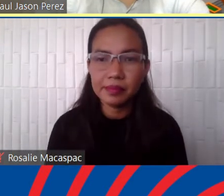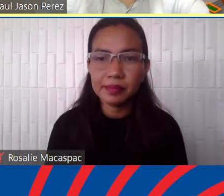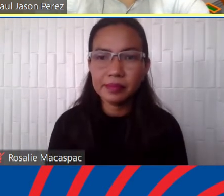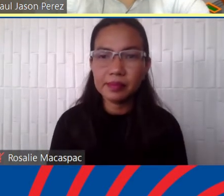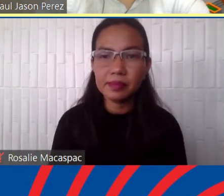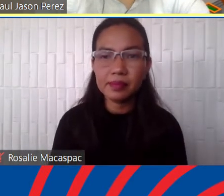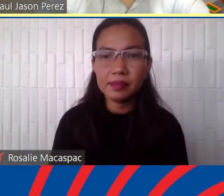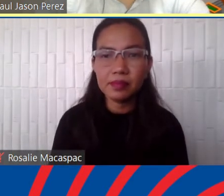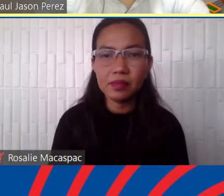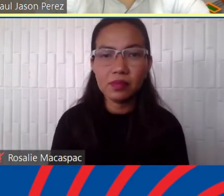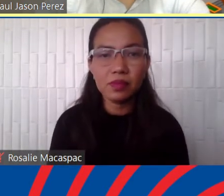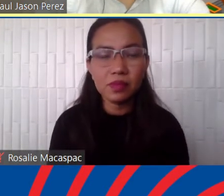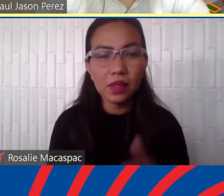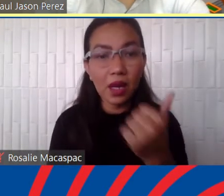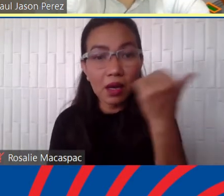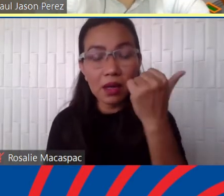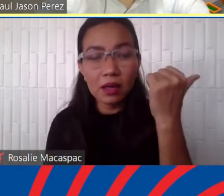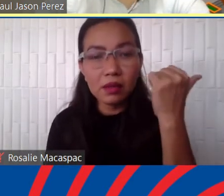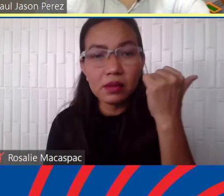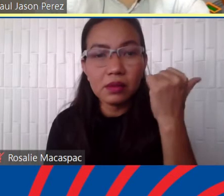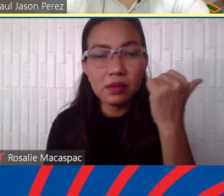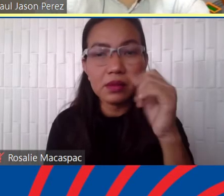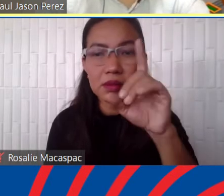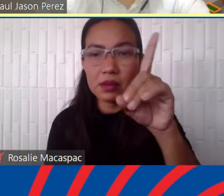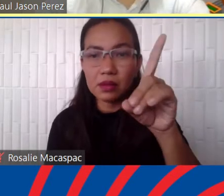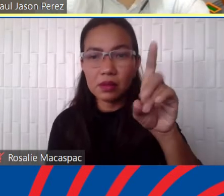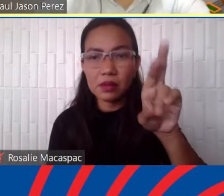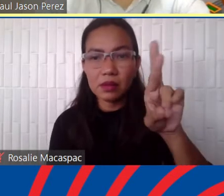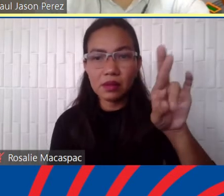Oh, there's one from Dryad.